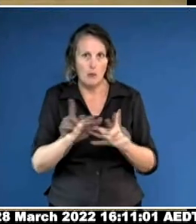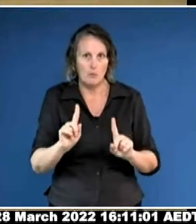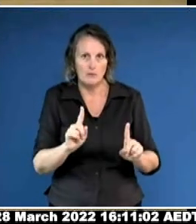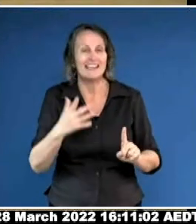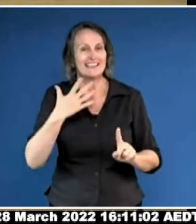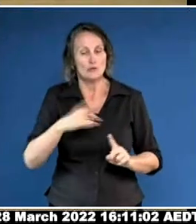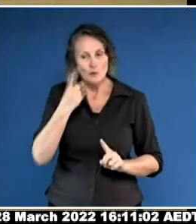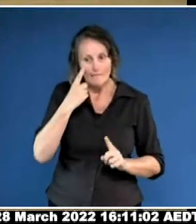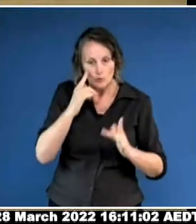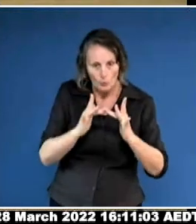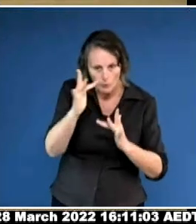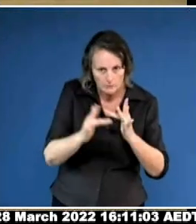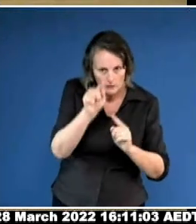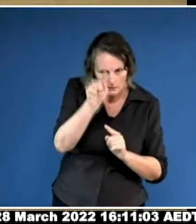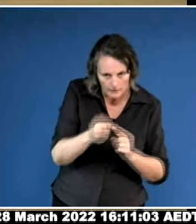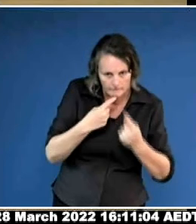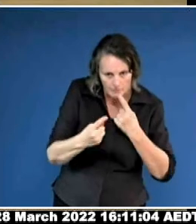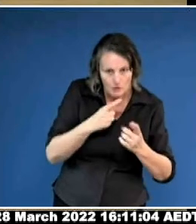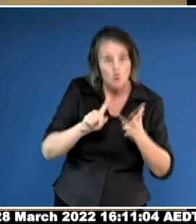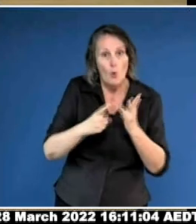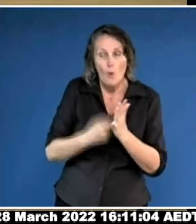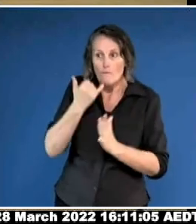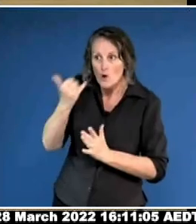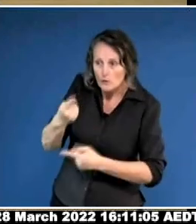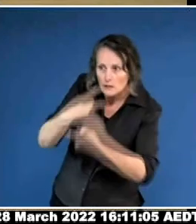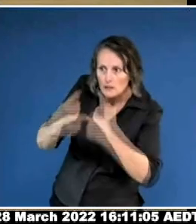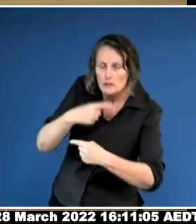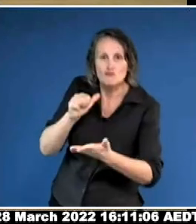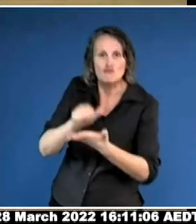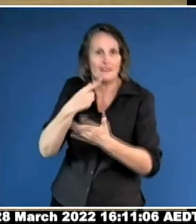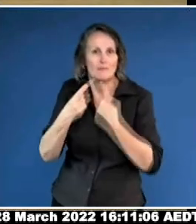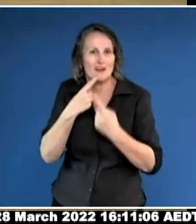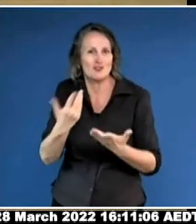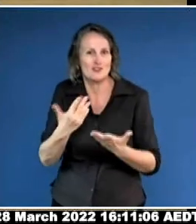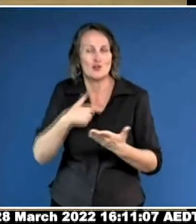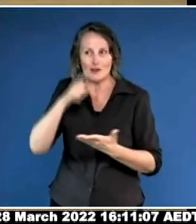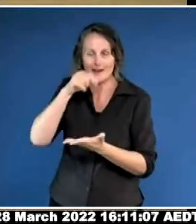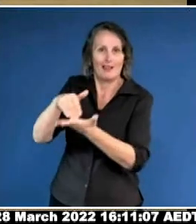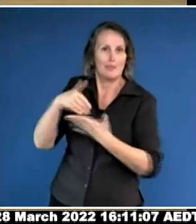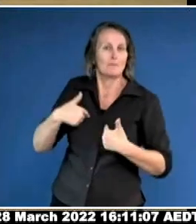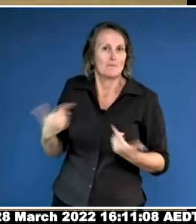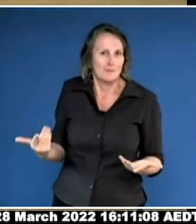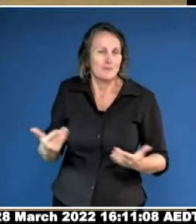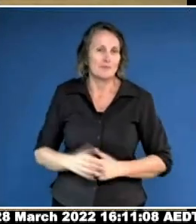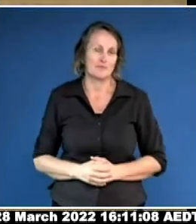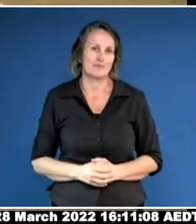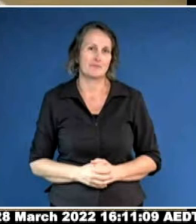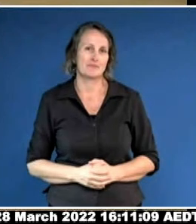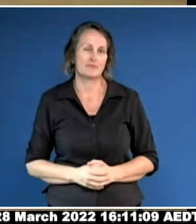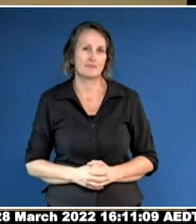when making an inquiry that will tell them that there's a way to access the assistance that they need.